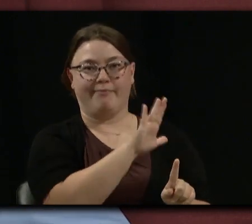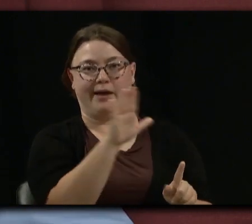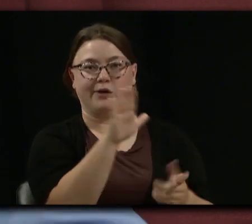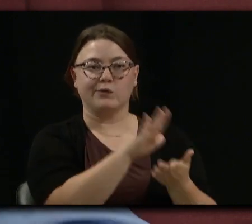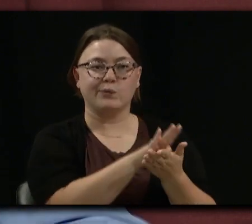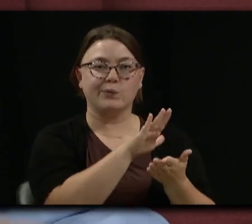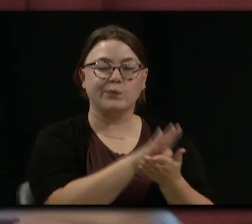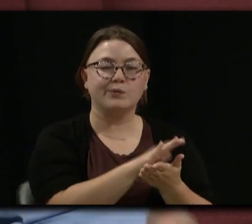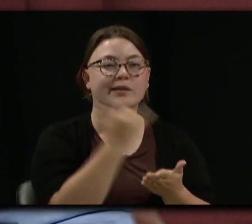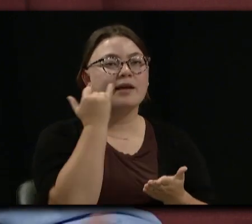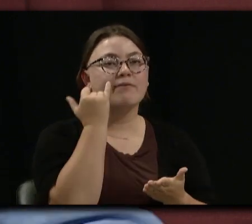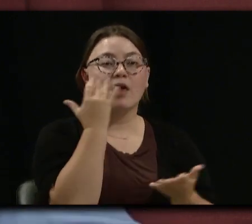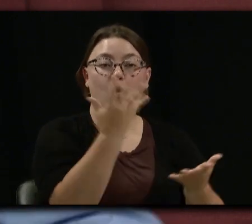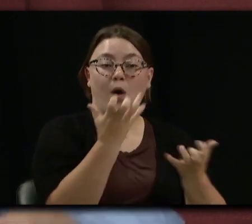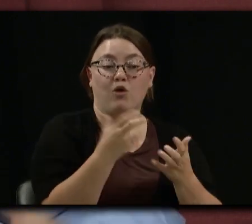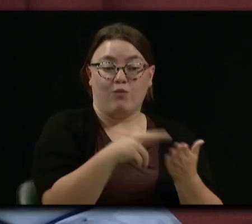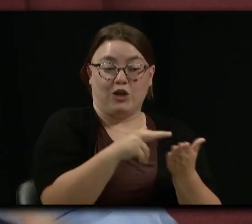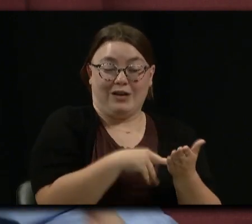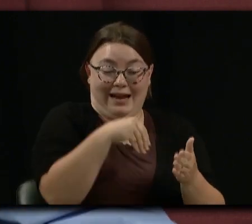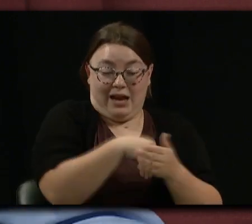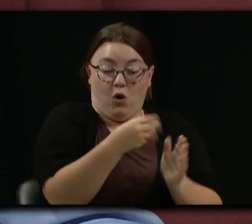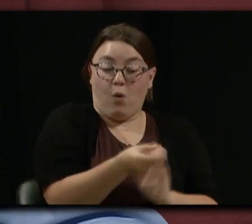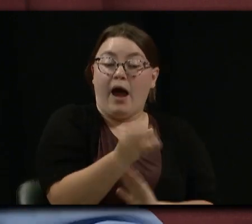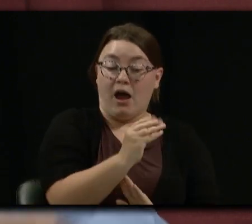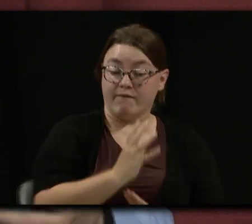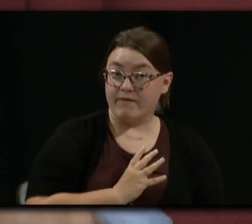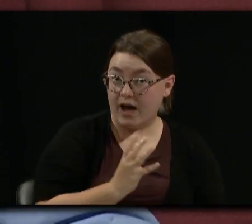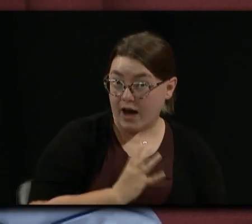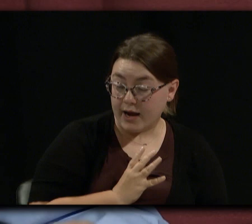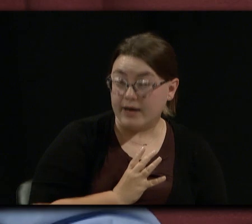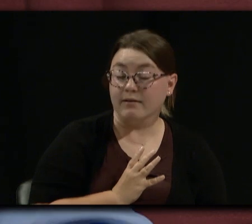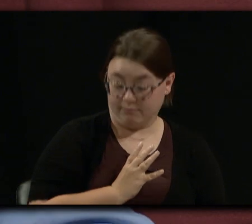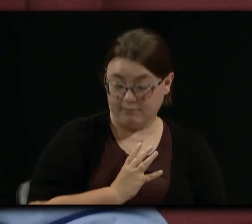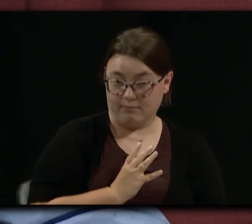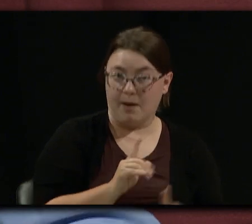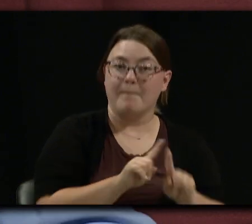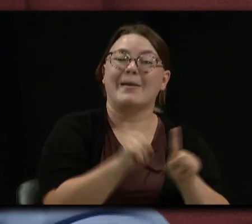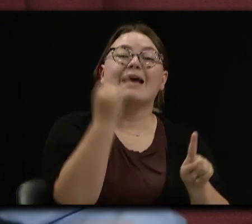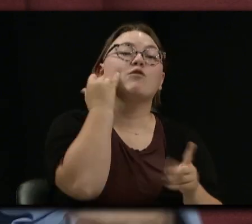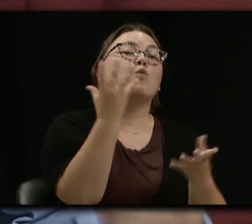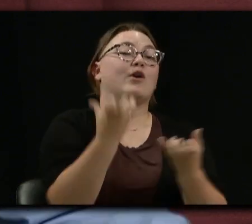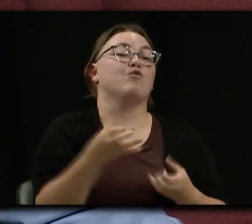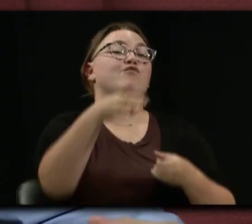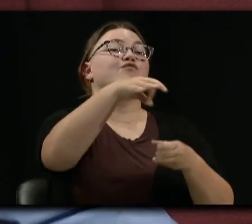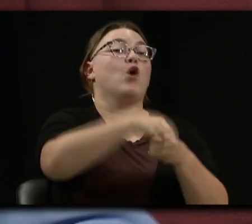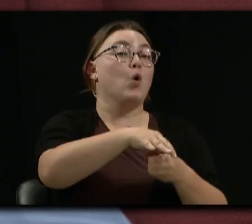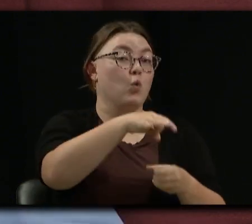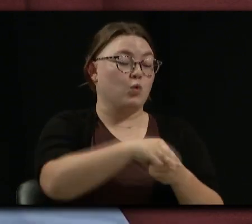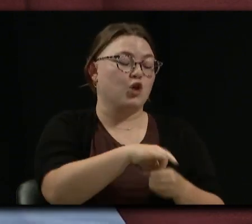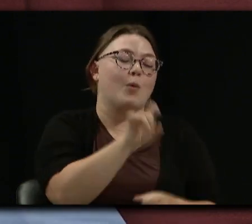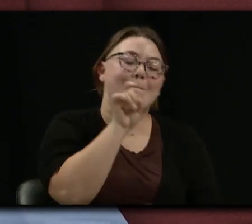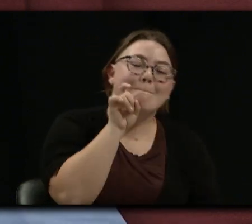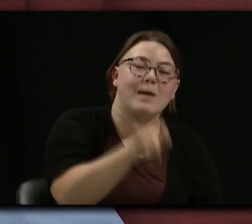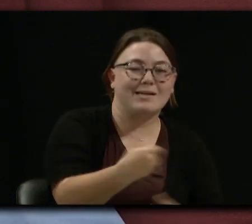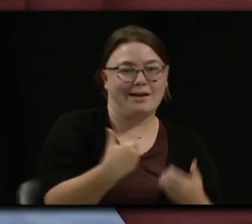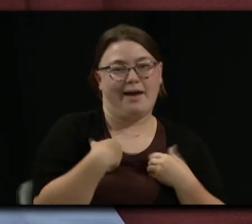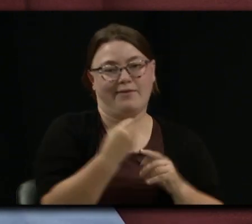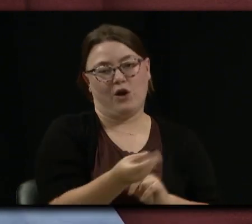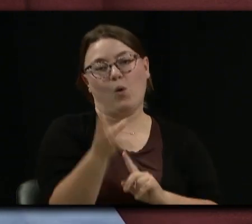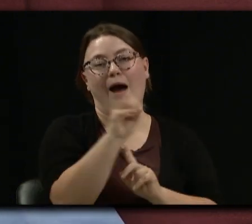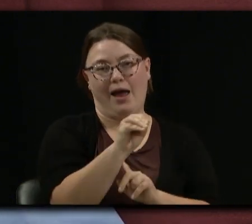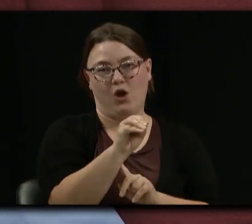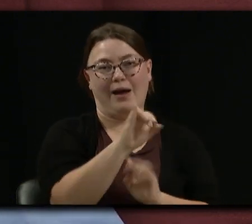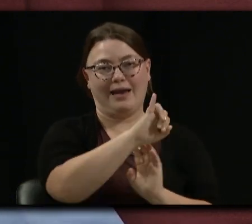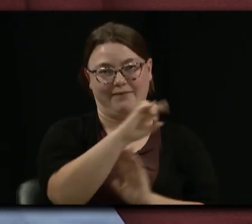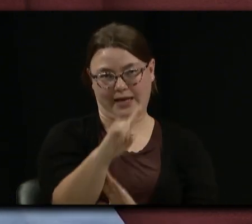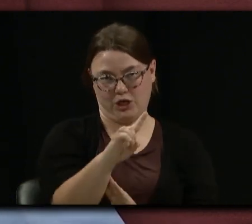in Ohio, they would have to register. But to actually vote, they need a state ID or a state driver's license that is